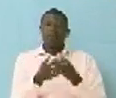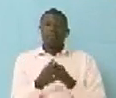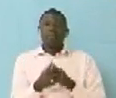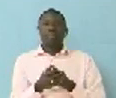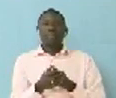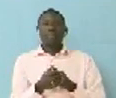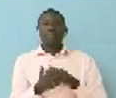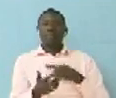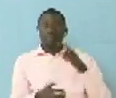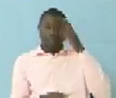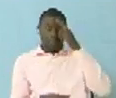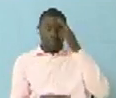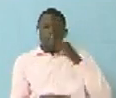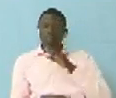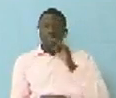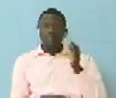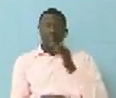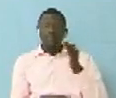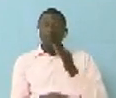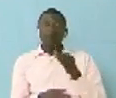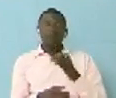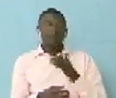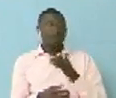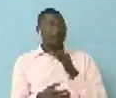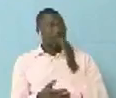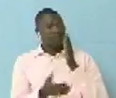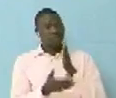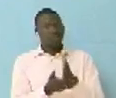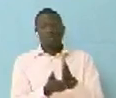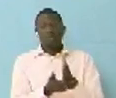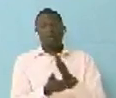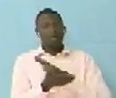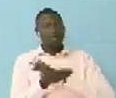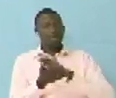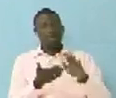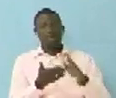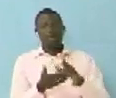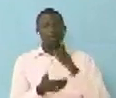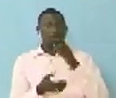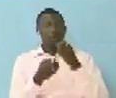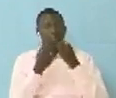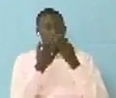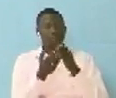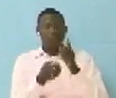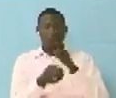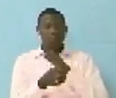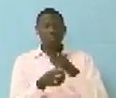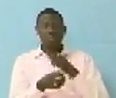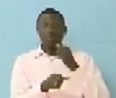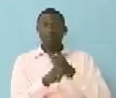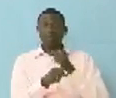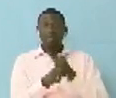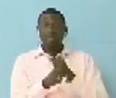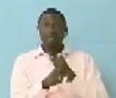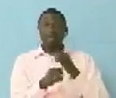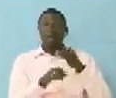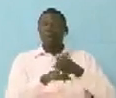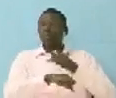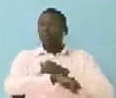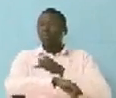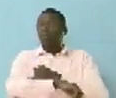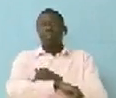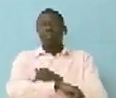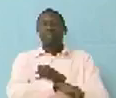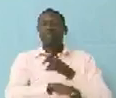reason was very obvious. You said you are not making much headway, so the president asked that you bring